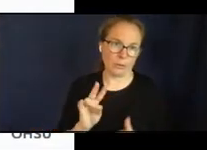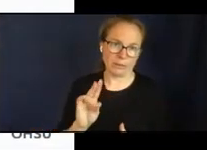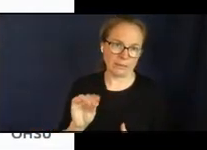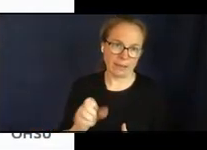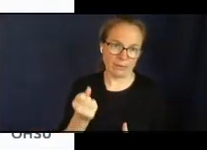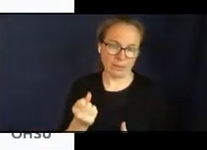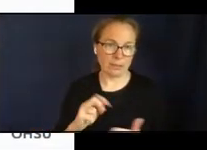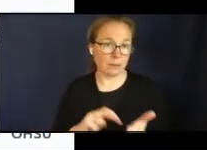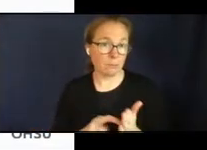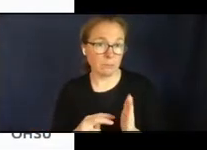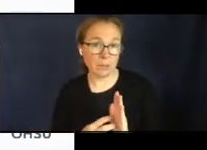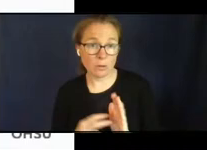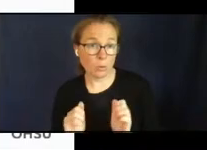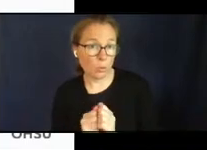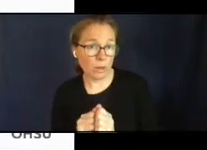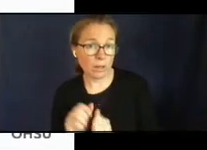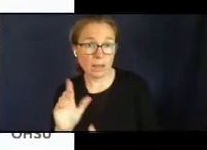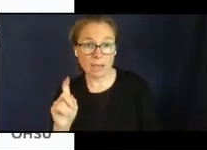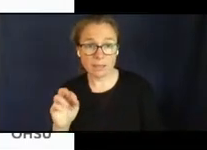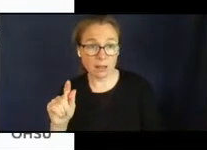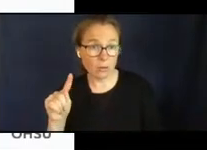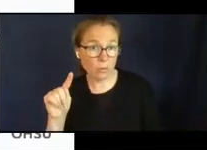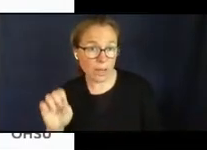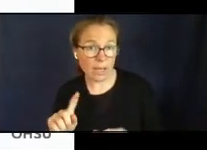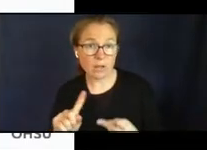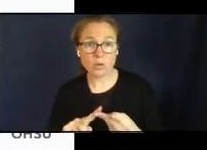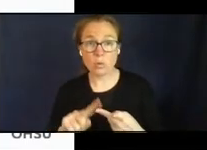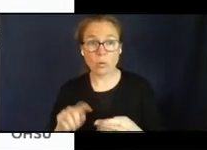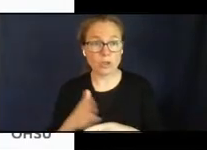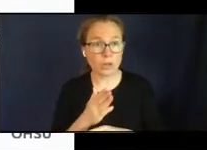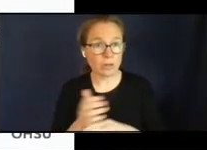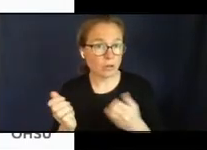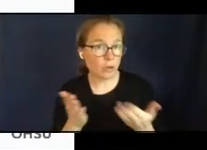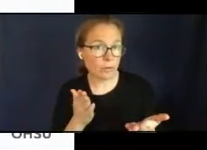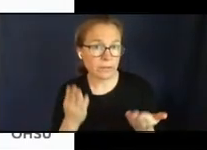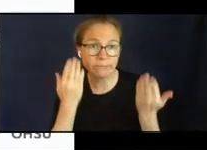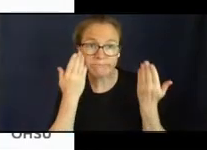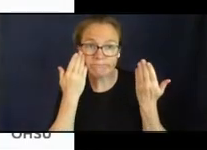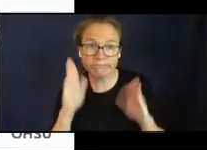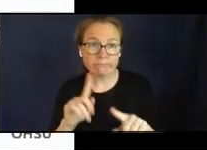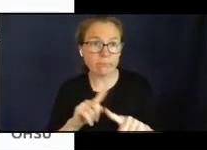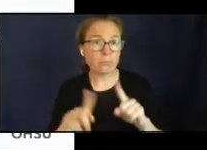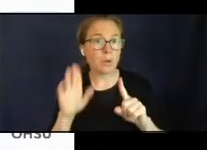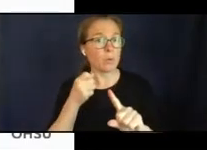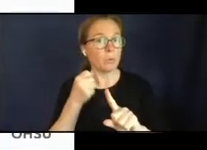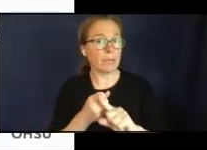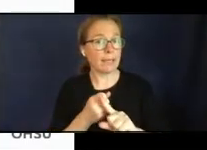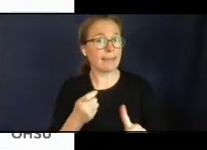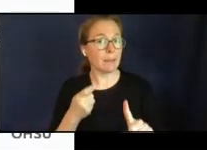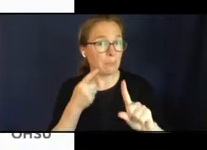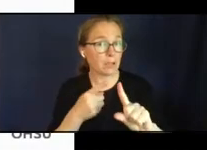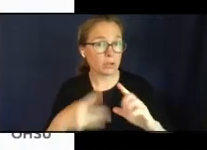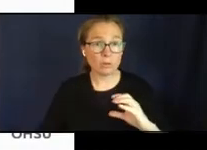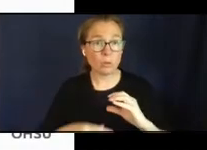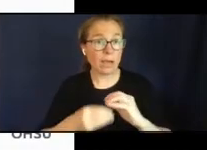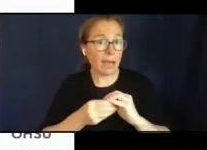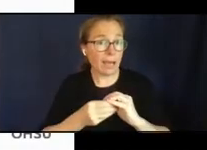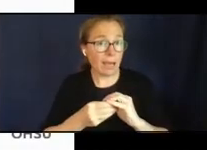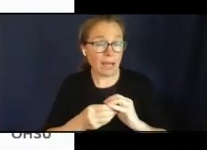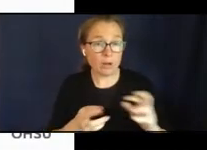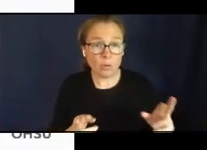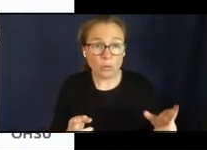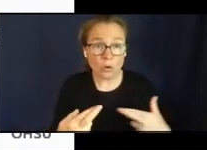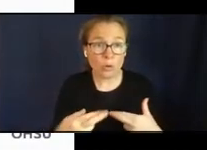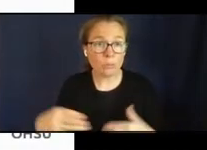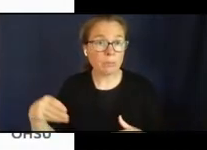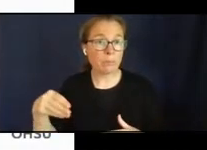shared services, and if we're going to achieve our mission, be able to add capacity, be able to pay people appropriate,